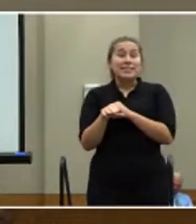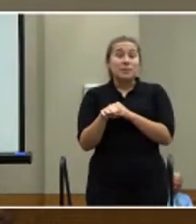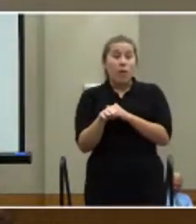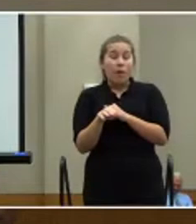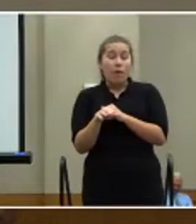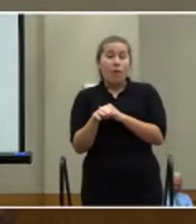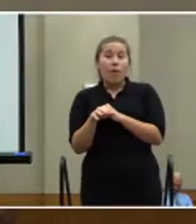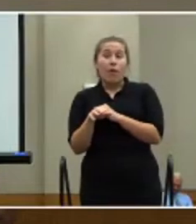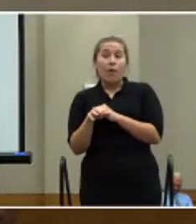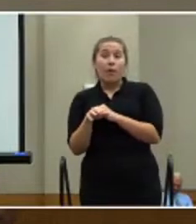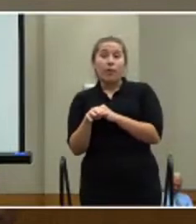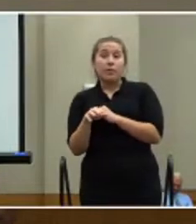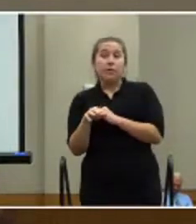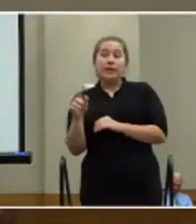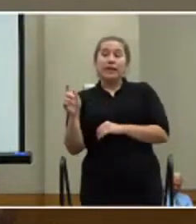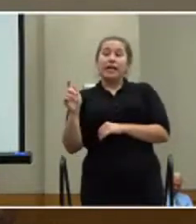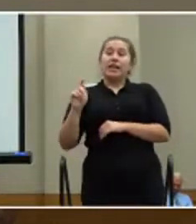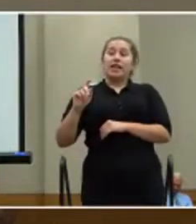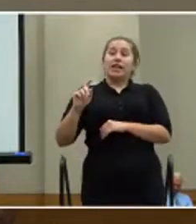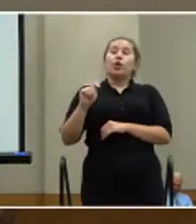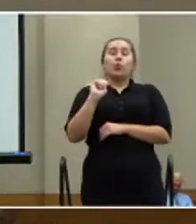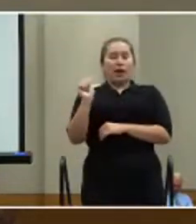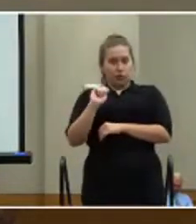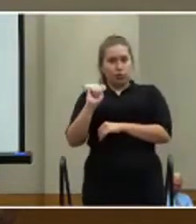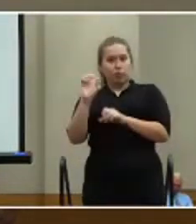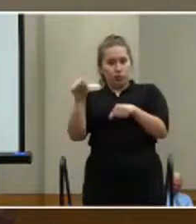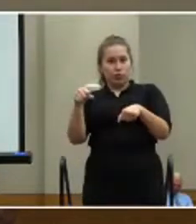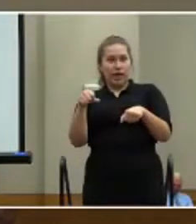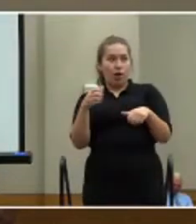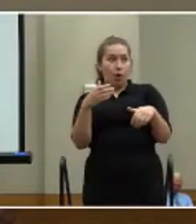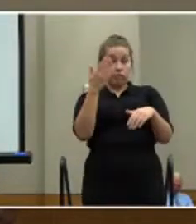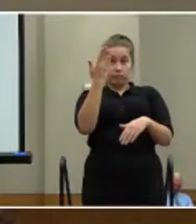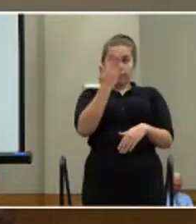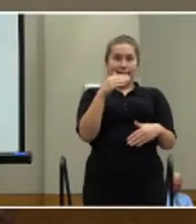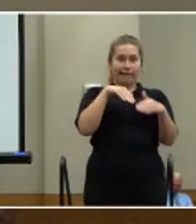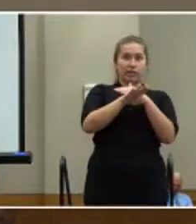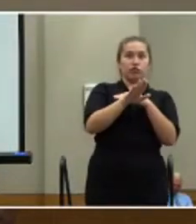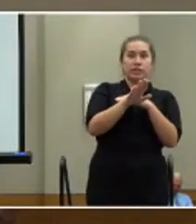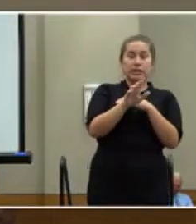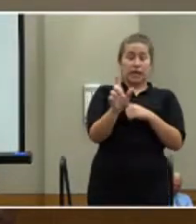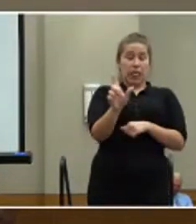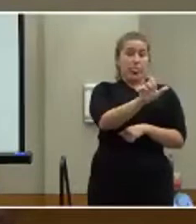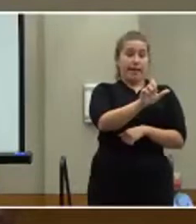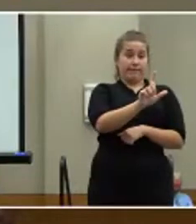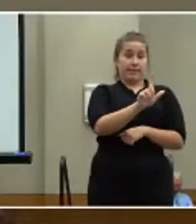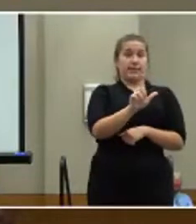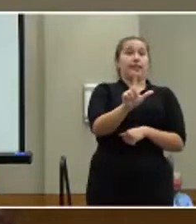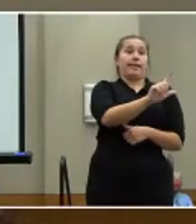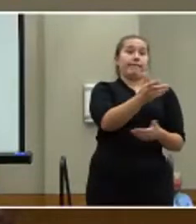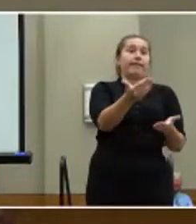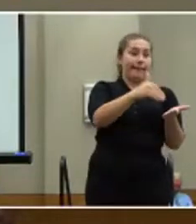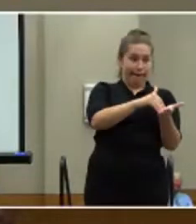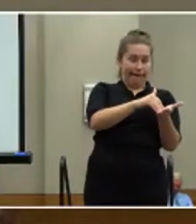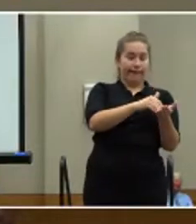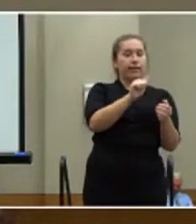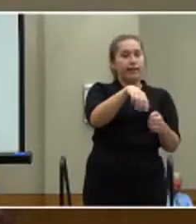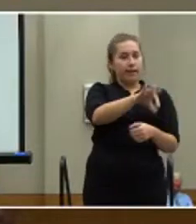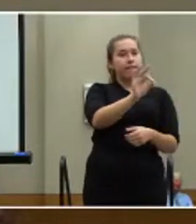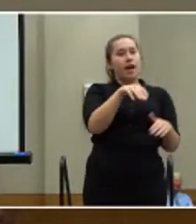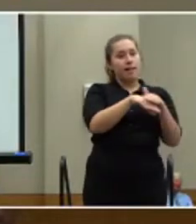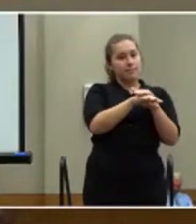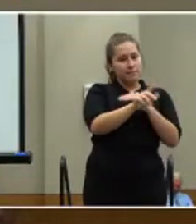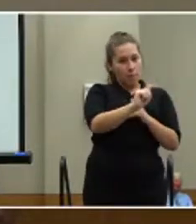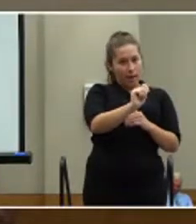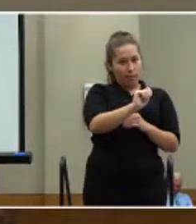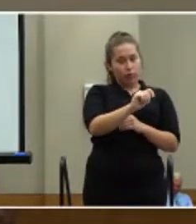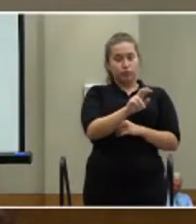go to and from the main entrance of this room, making a left and then making another left. The bathroom will be on your